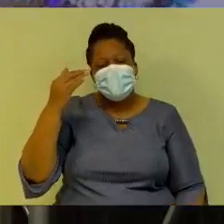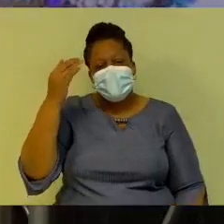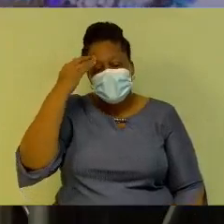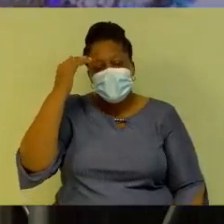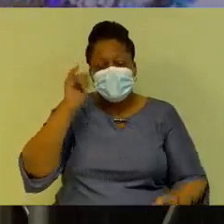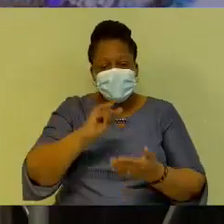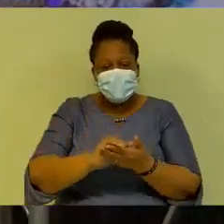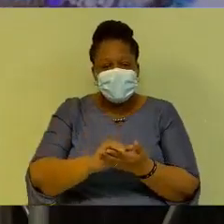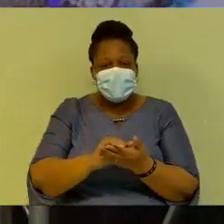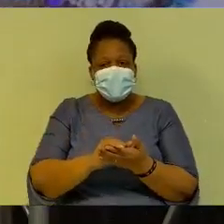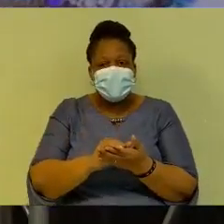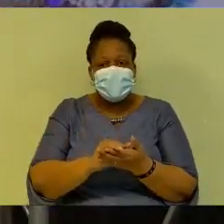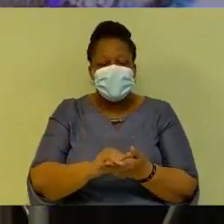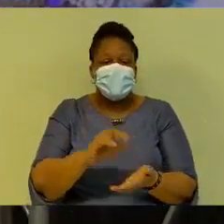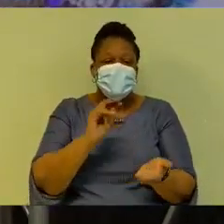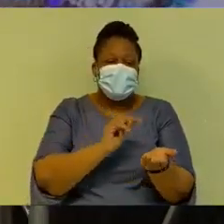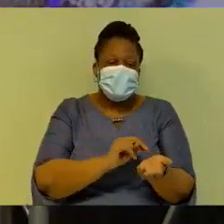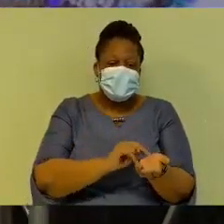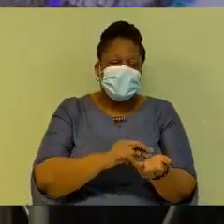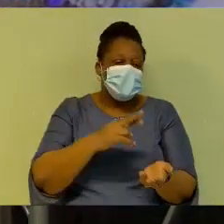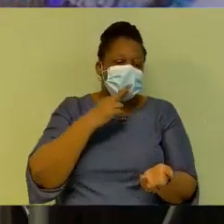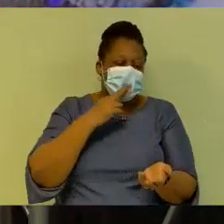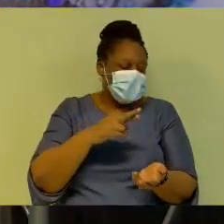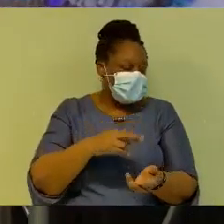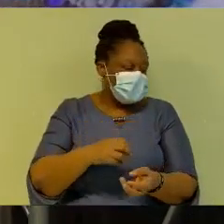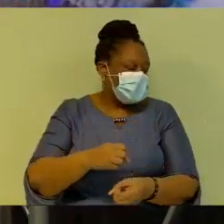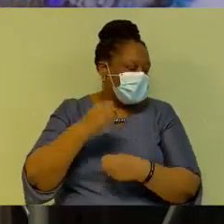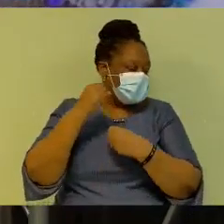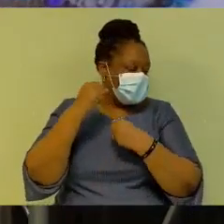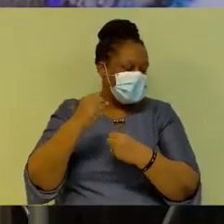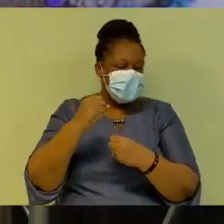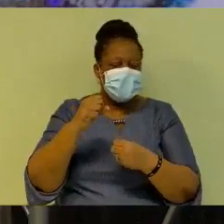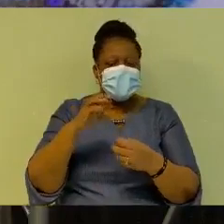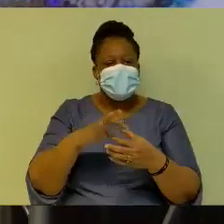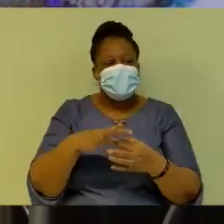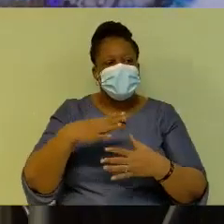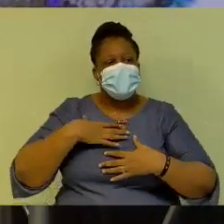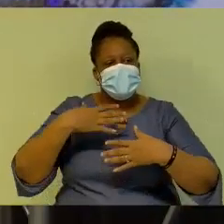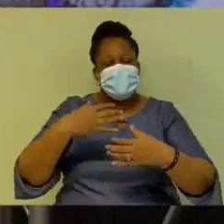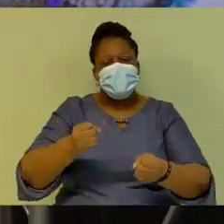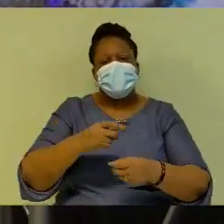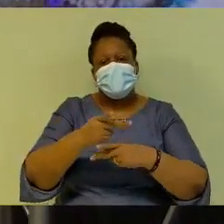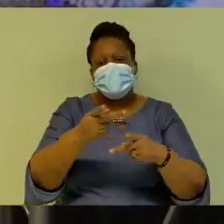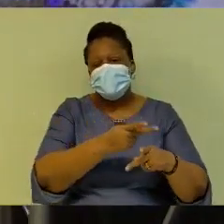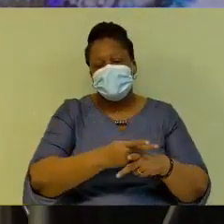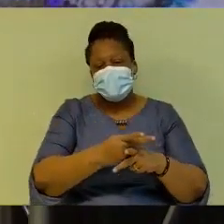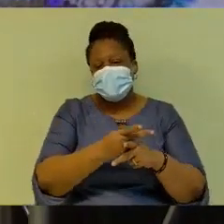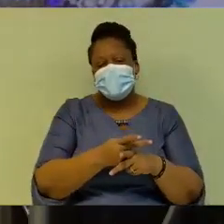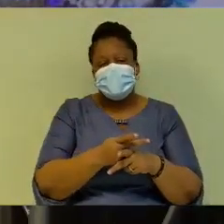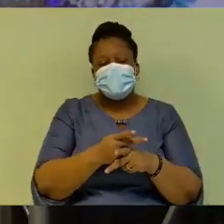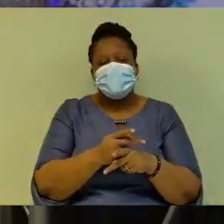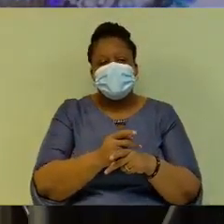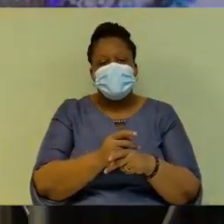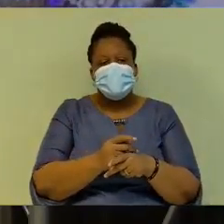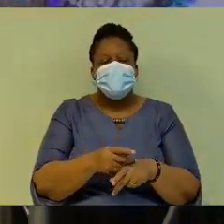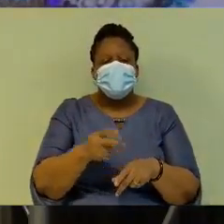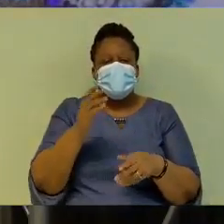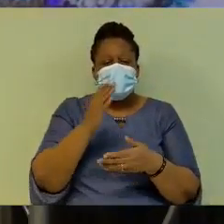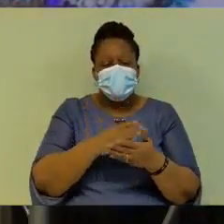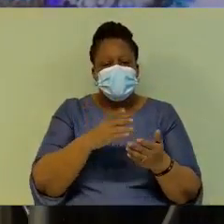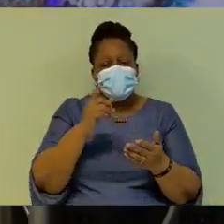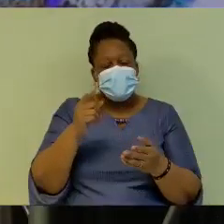It is a well-known fact that nurses are the backbone of the healthcare delivery system. One may find